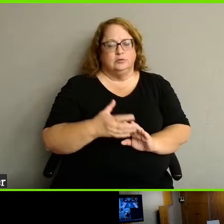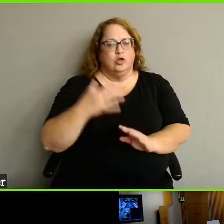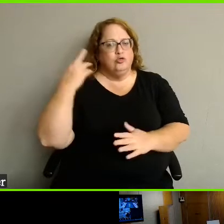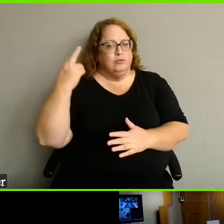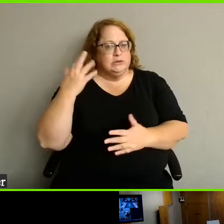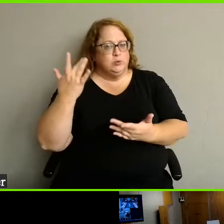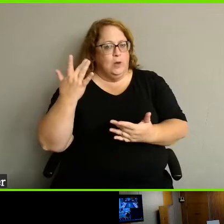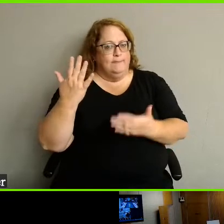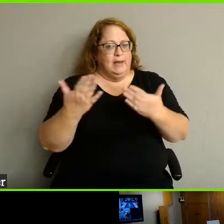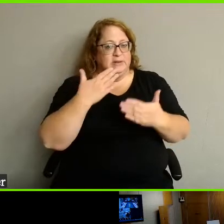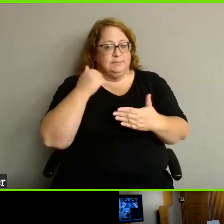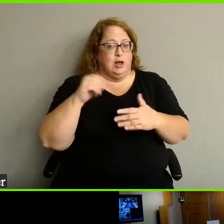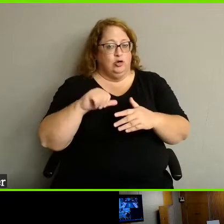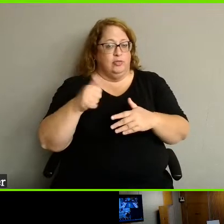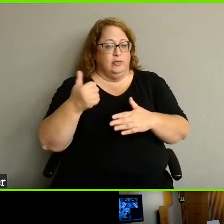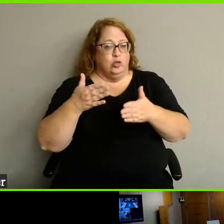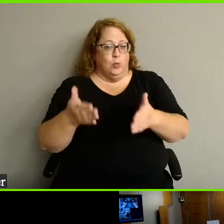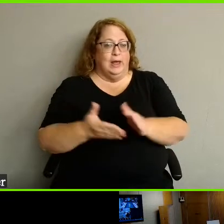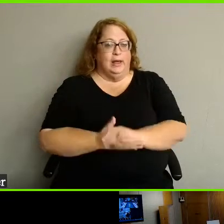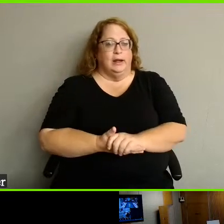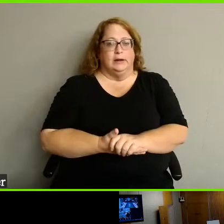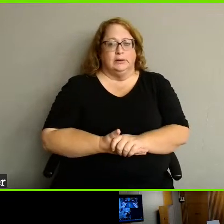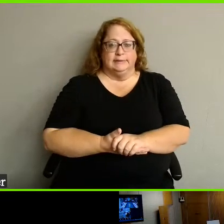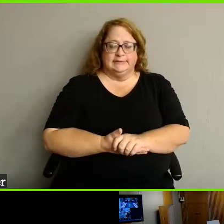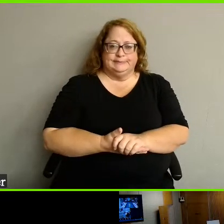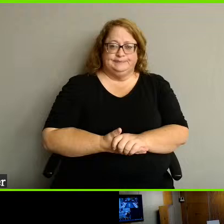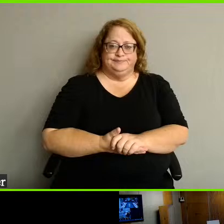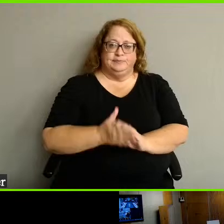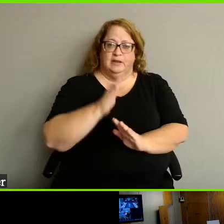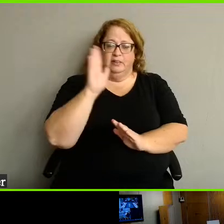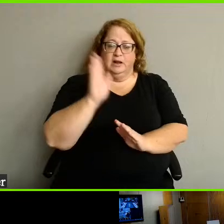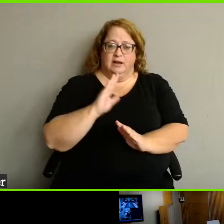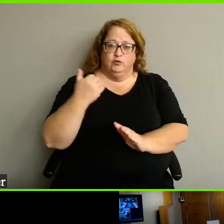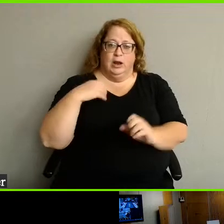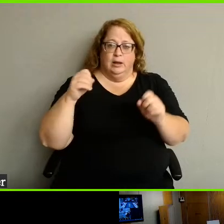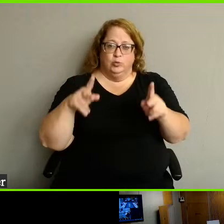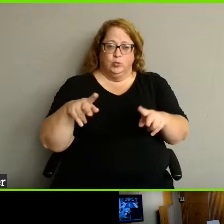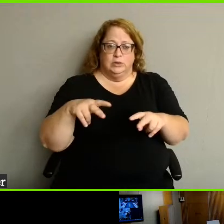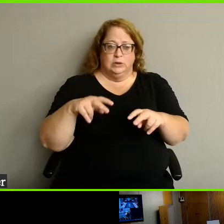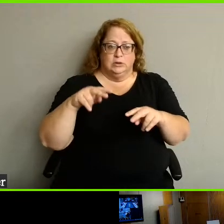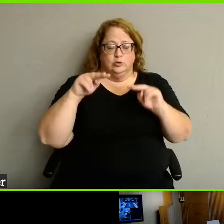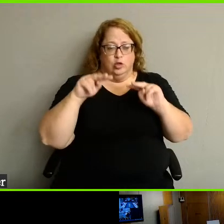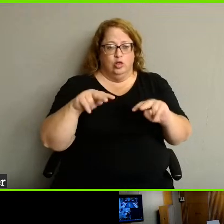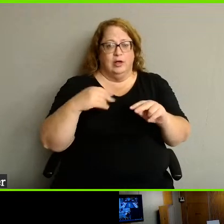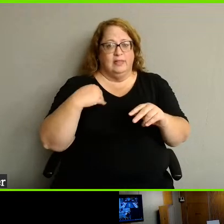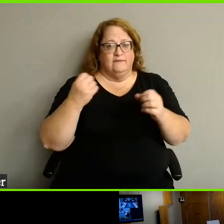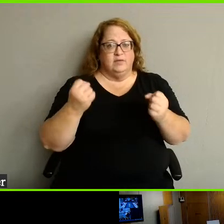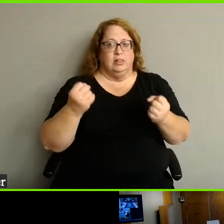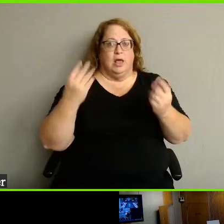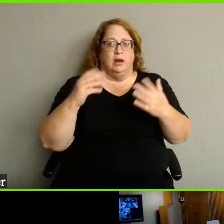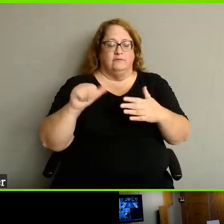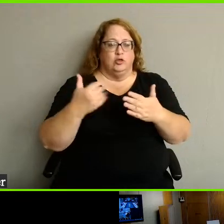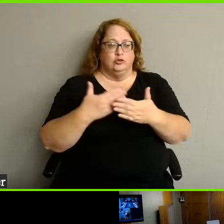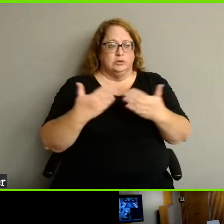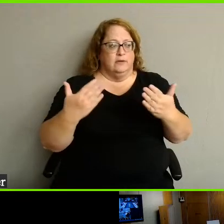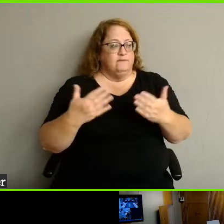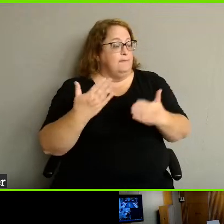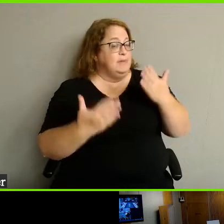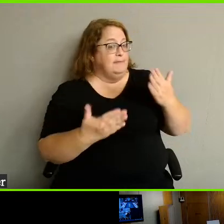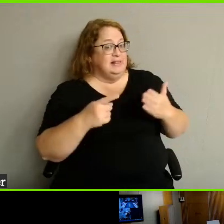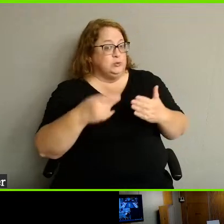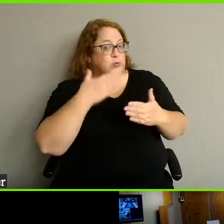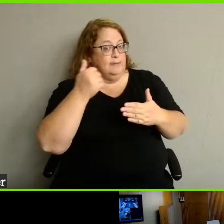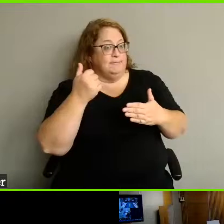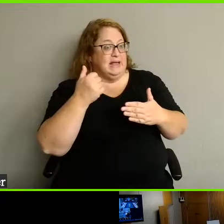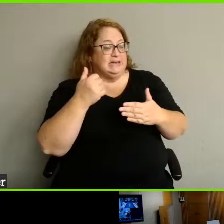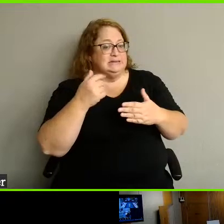it might be better to do it the other way. Well, they've never had a chance to sit down and look, and they've got tons of other stuff. And maybe this was the